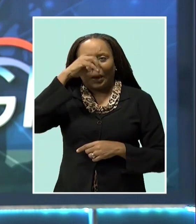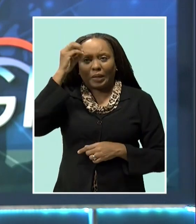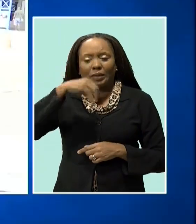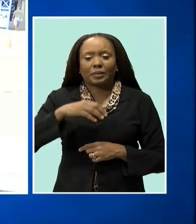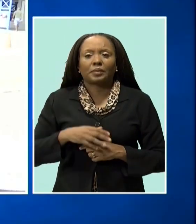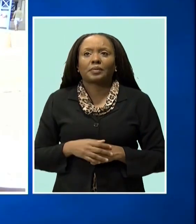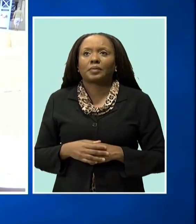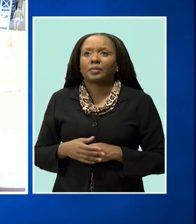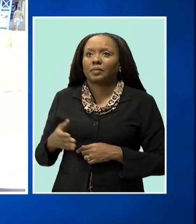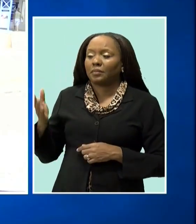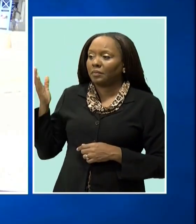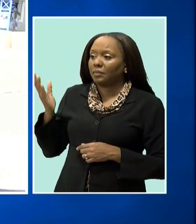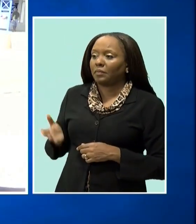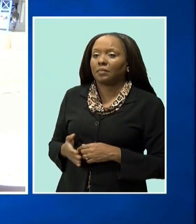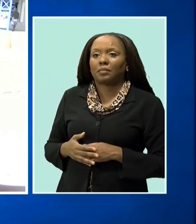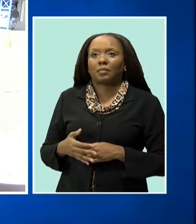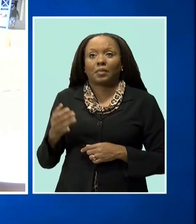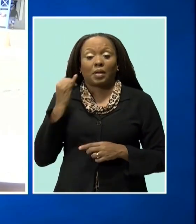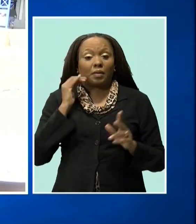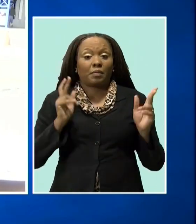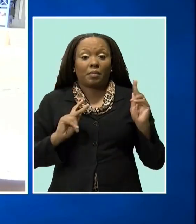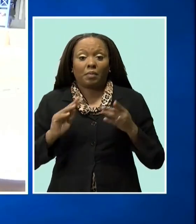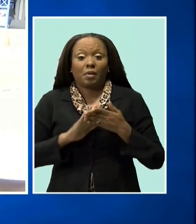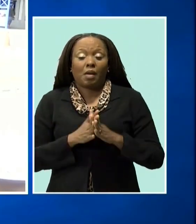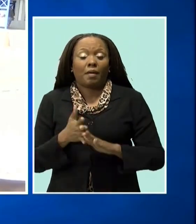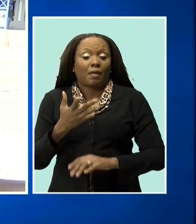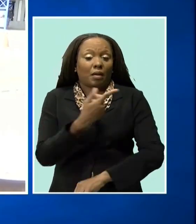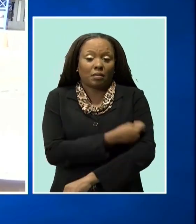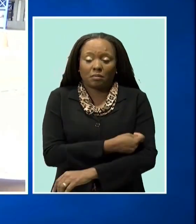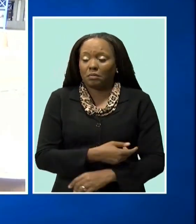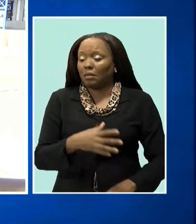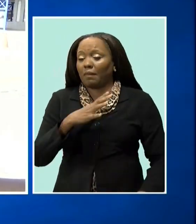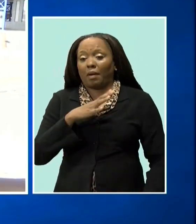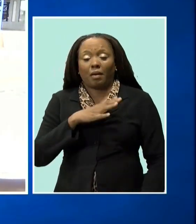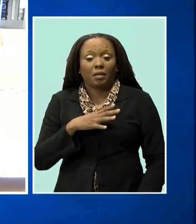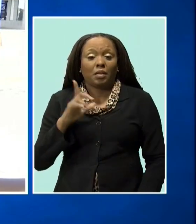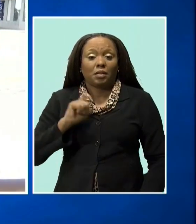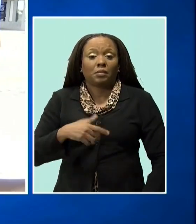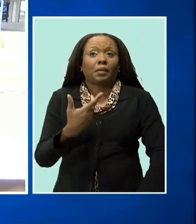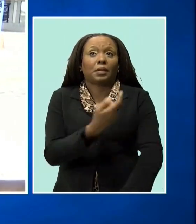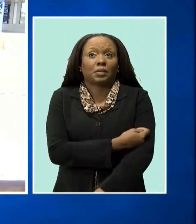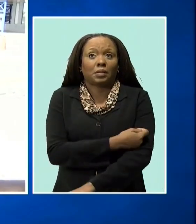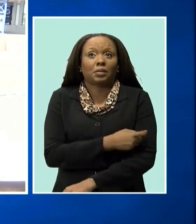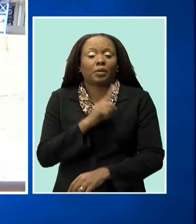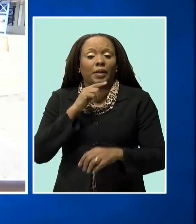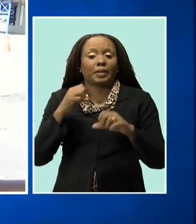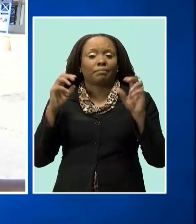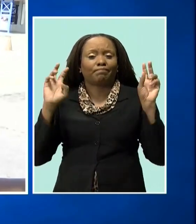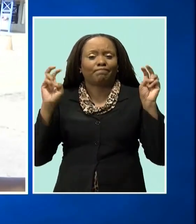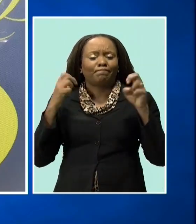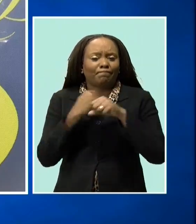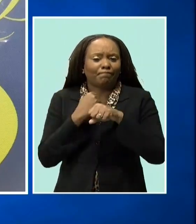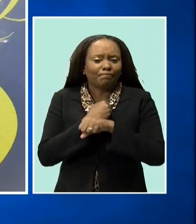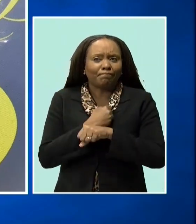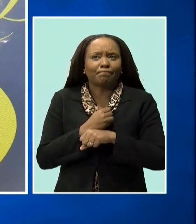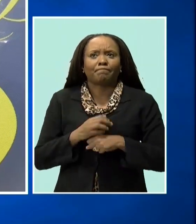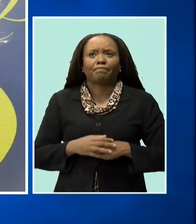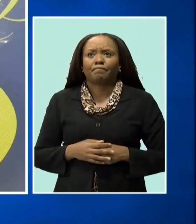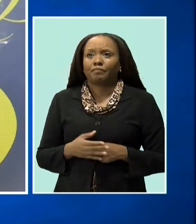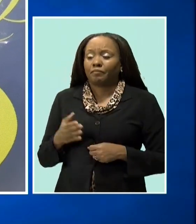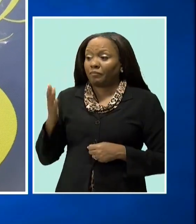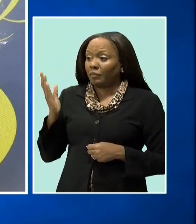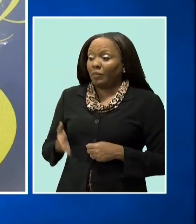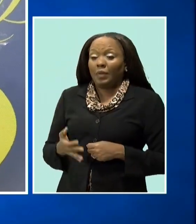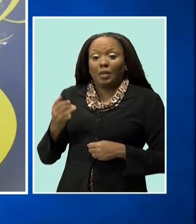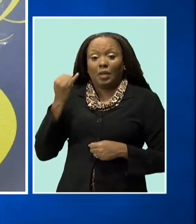And if it makes people get vaccinated, then it's a good thing, because I think that we should get vaccinated to help to fight the coronavirus. If they don't